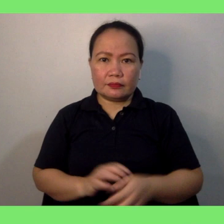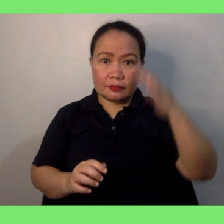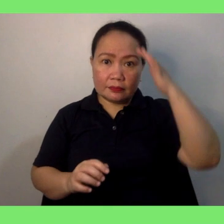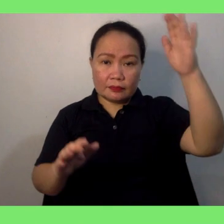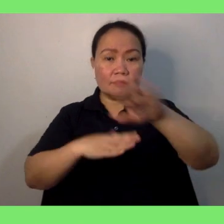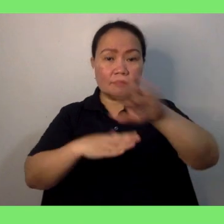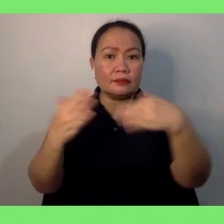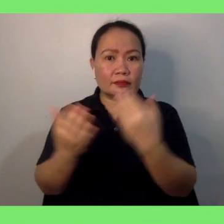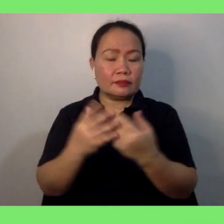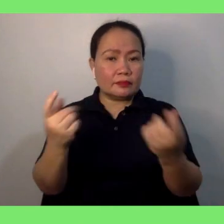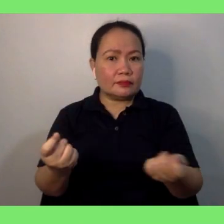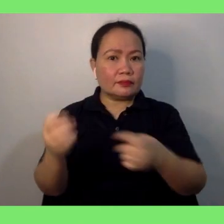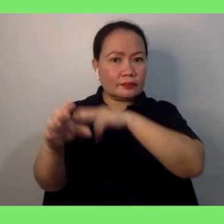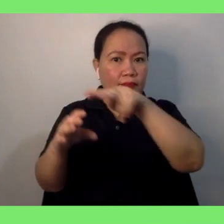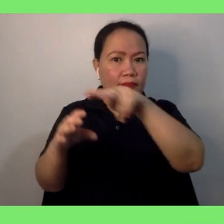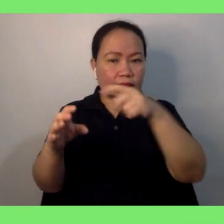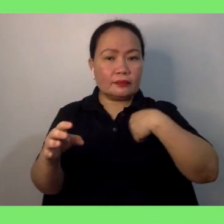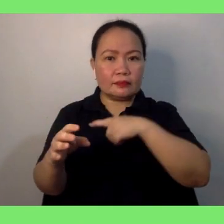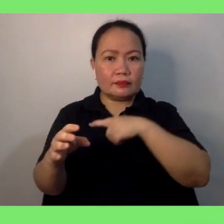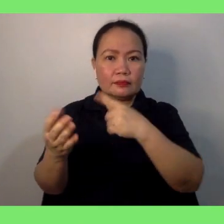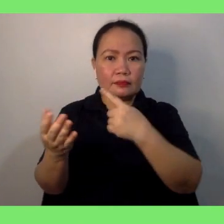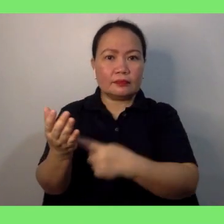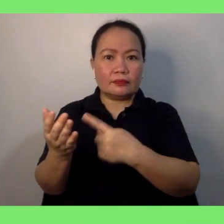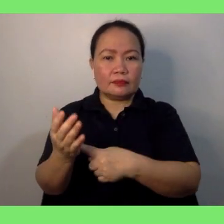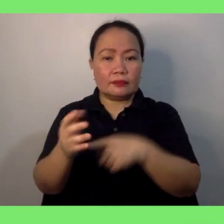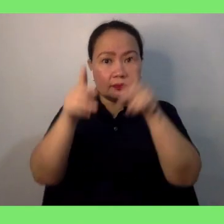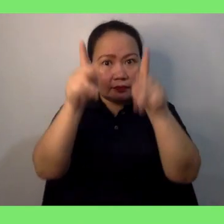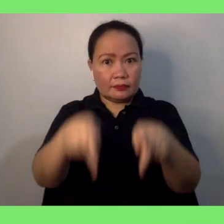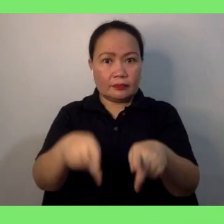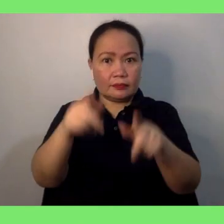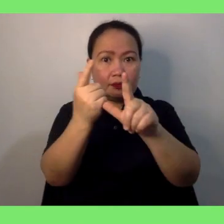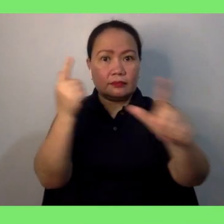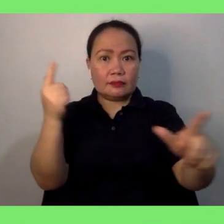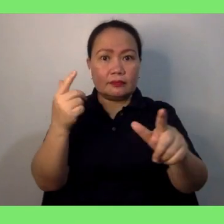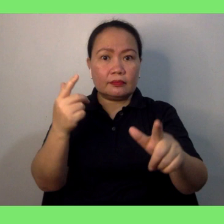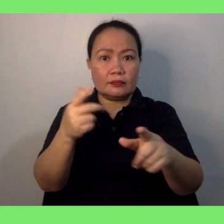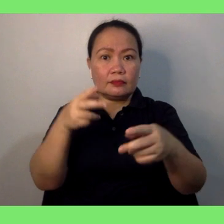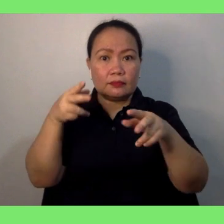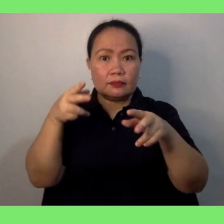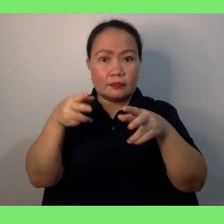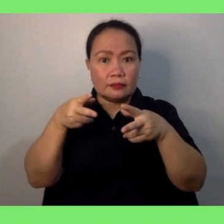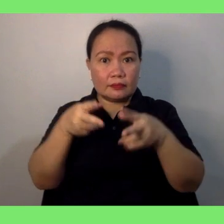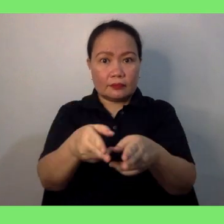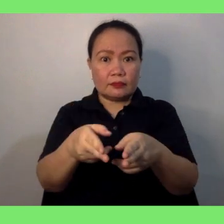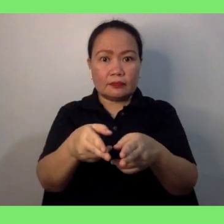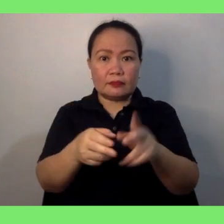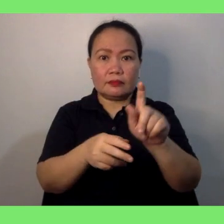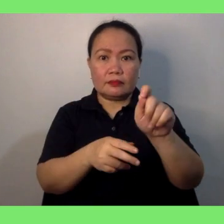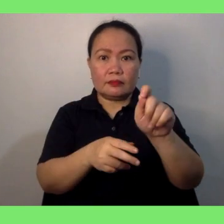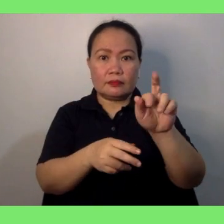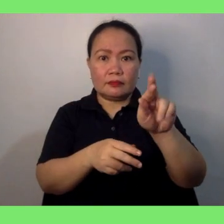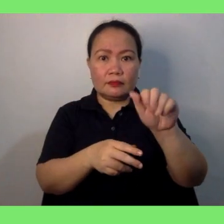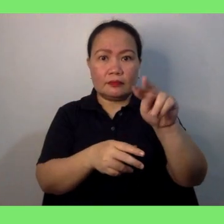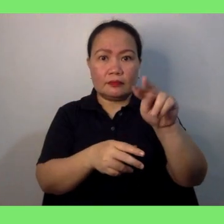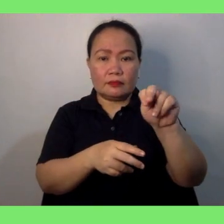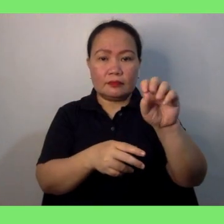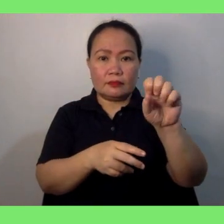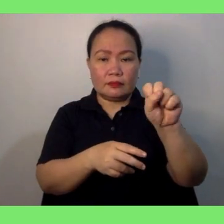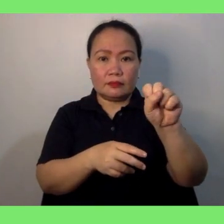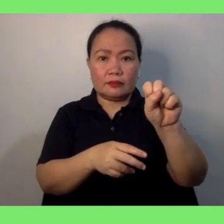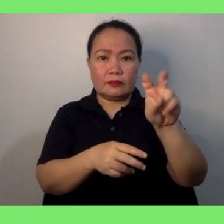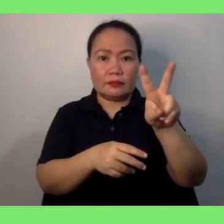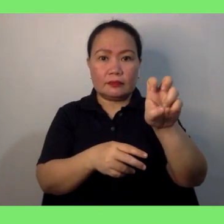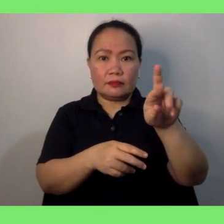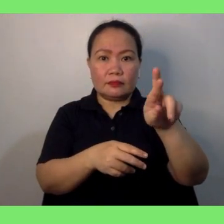Hi mga kawangmat, in this video we will discuss parallel lines cut by transversal. So in this video, we will focus on how